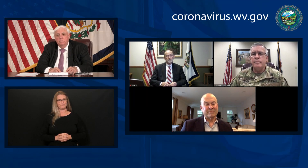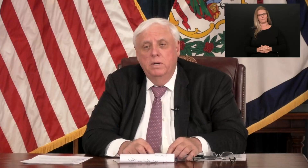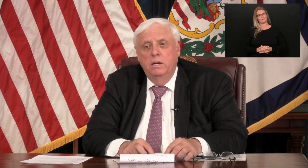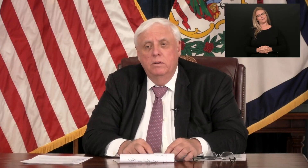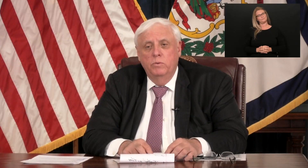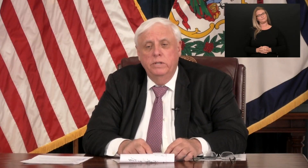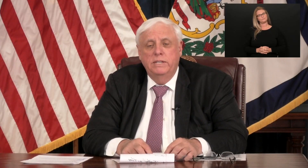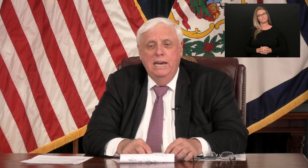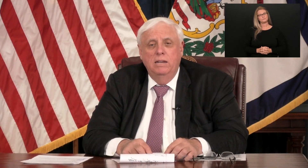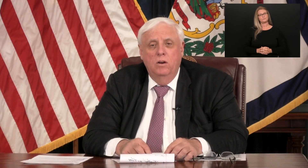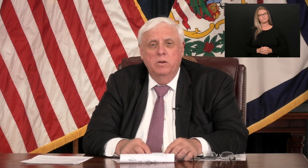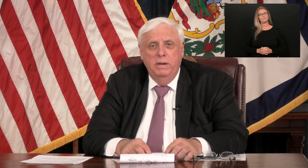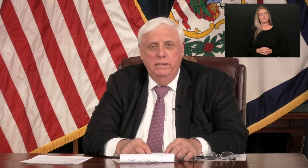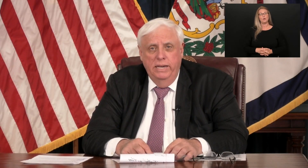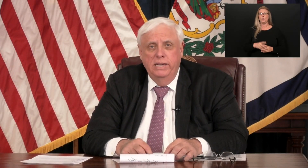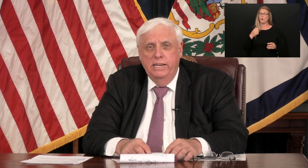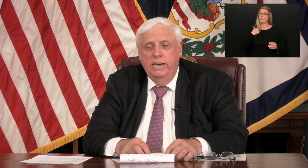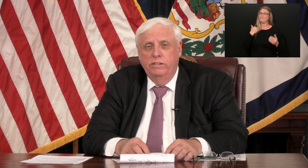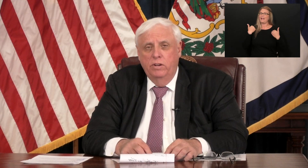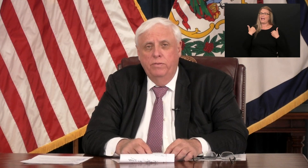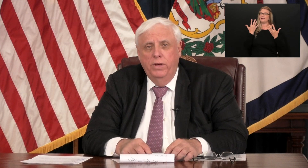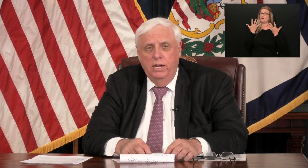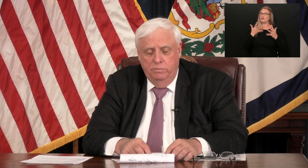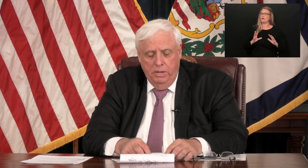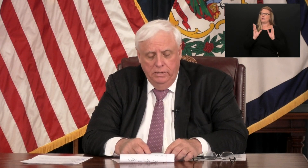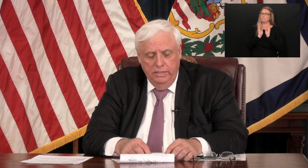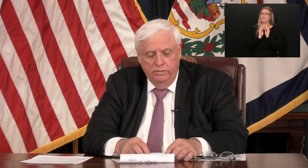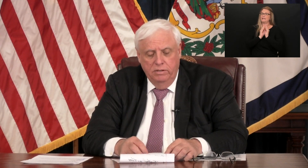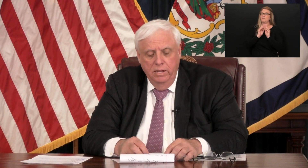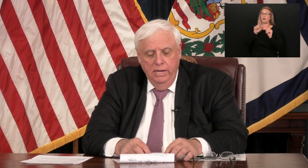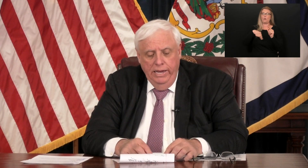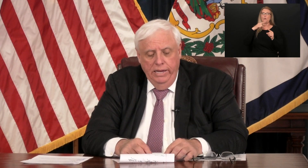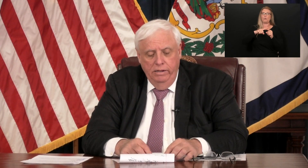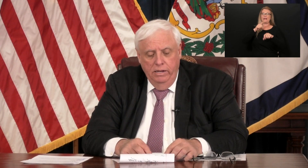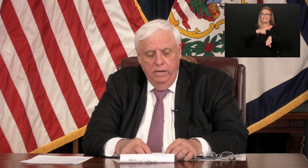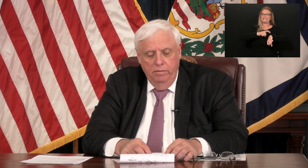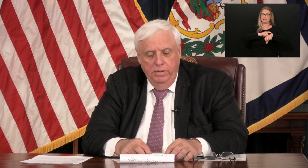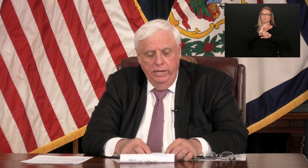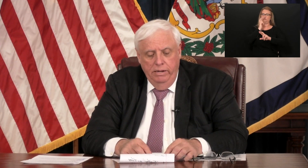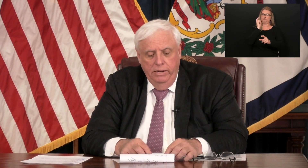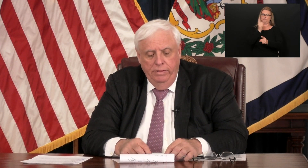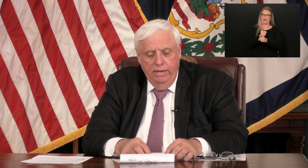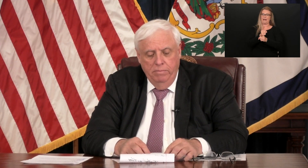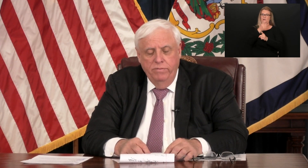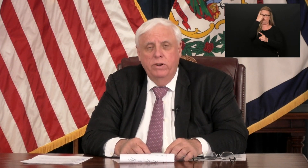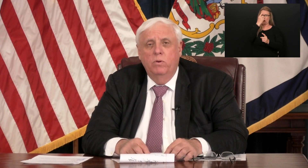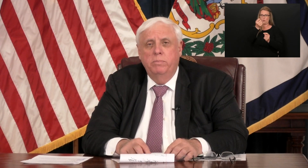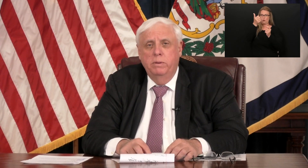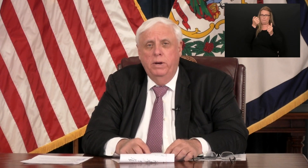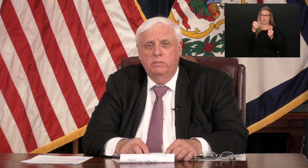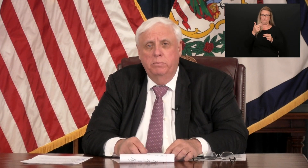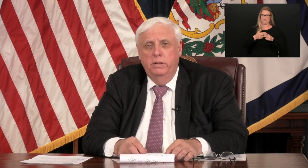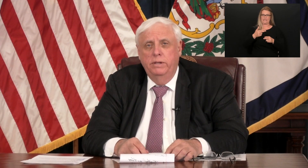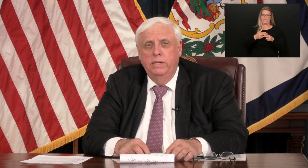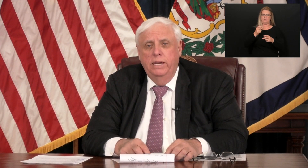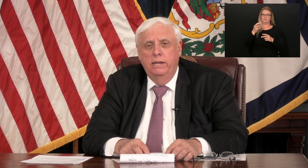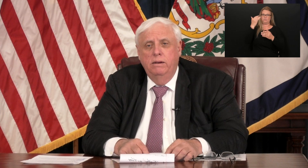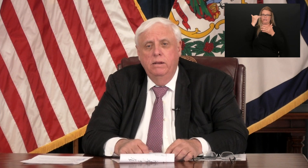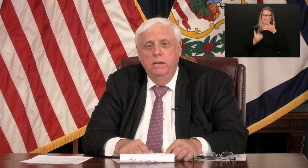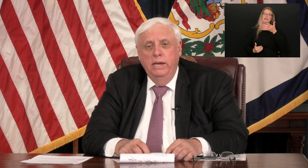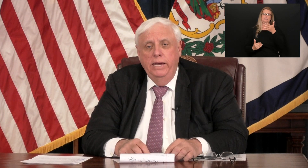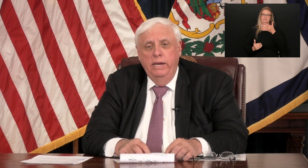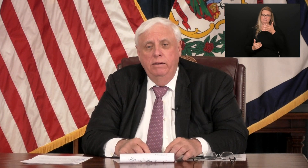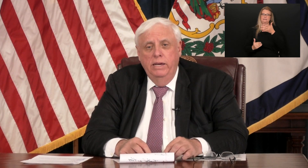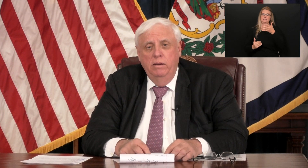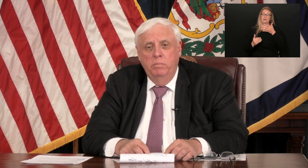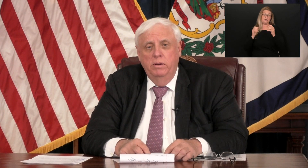been some real dialogue about taking counties off the hotspot list, and that may very well be a possibility.